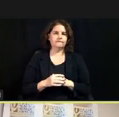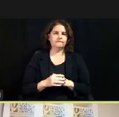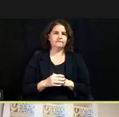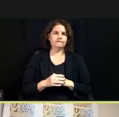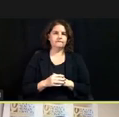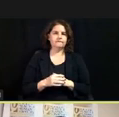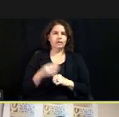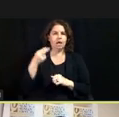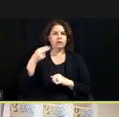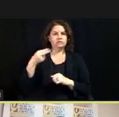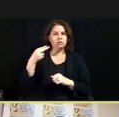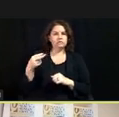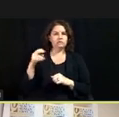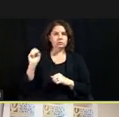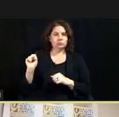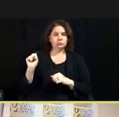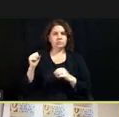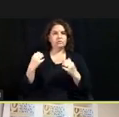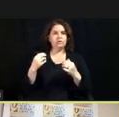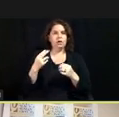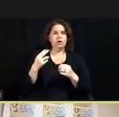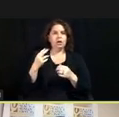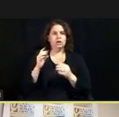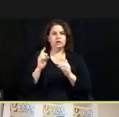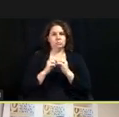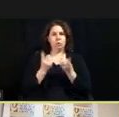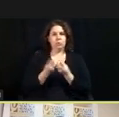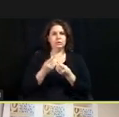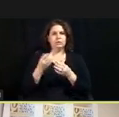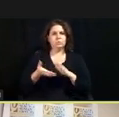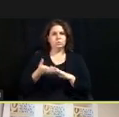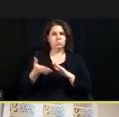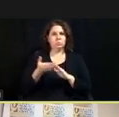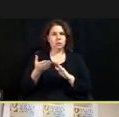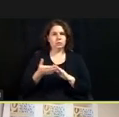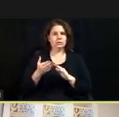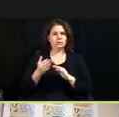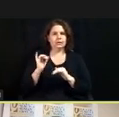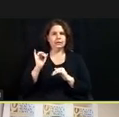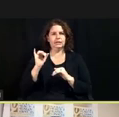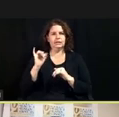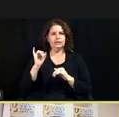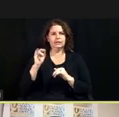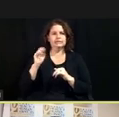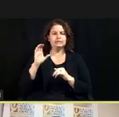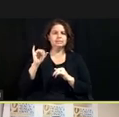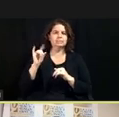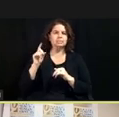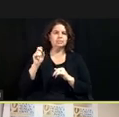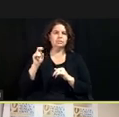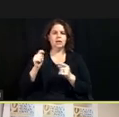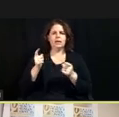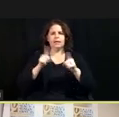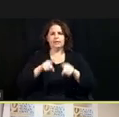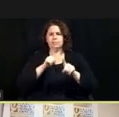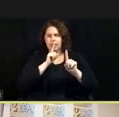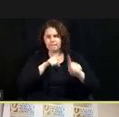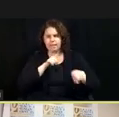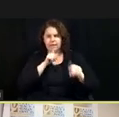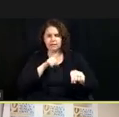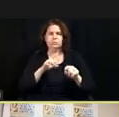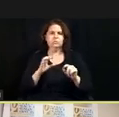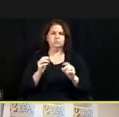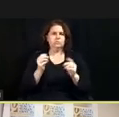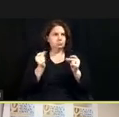Department Operations Center, also called our Incident Command Team, that has been working diligently day and night during